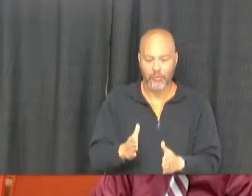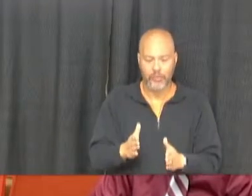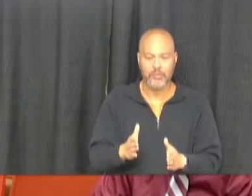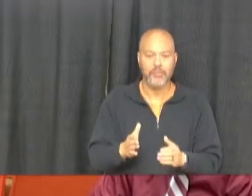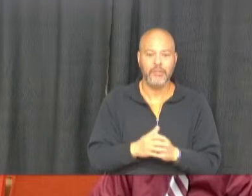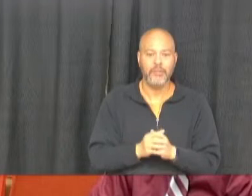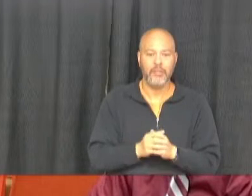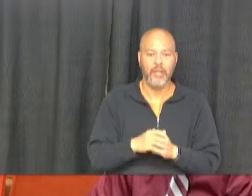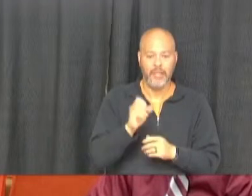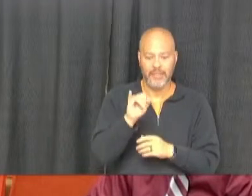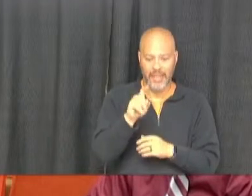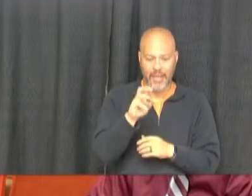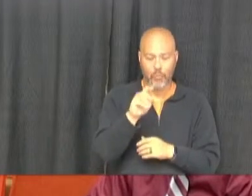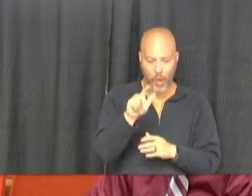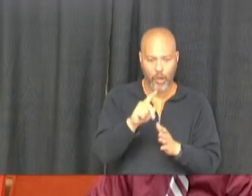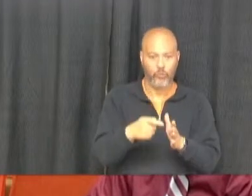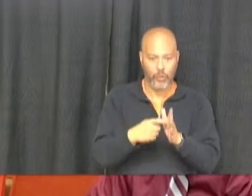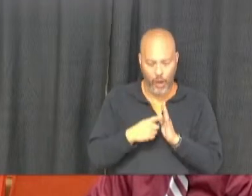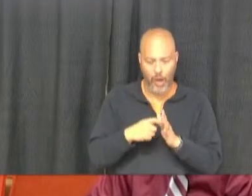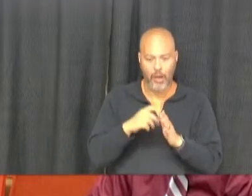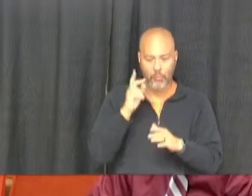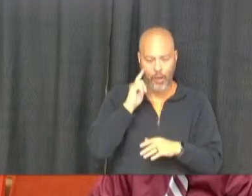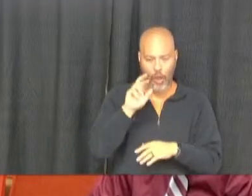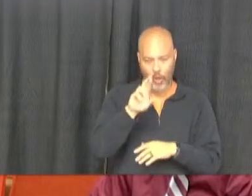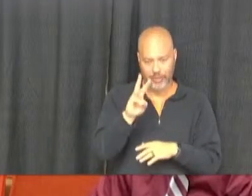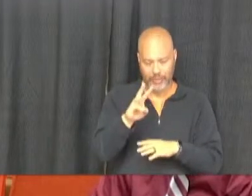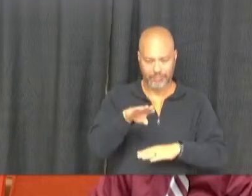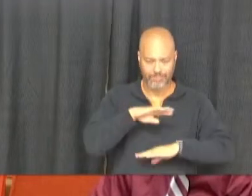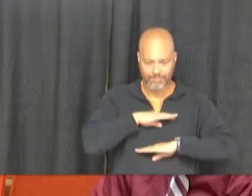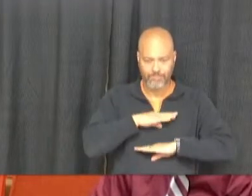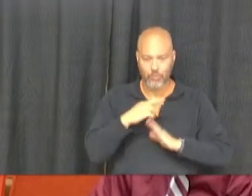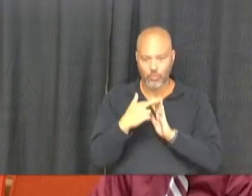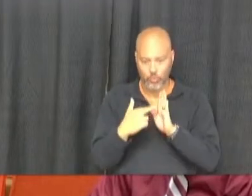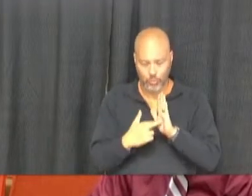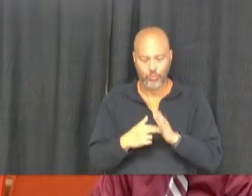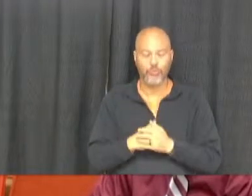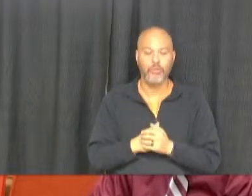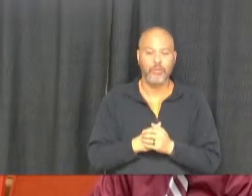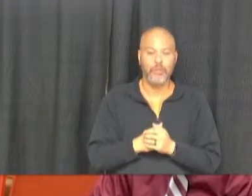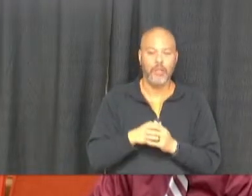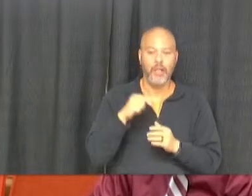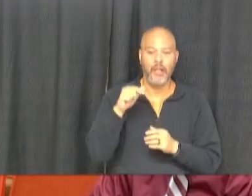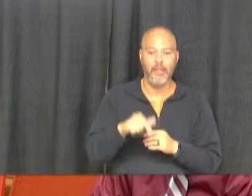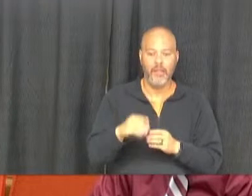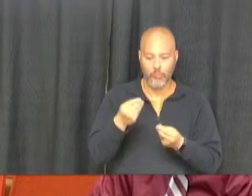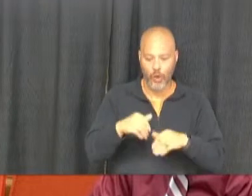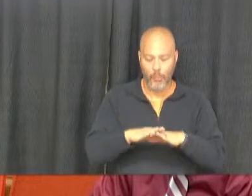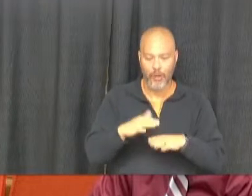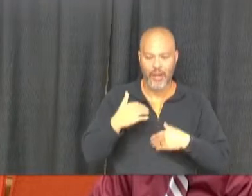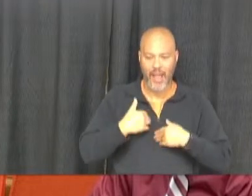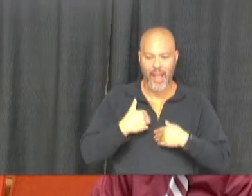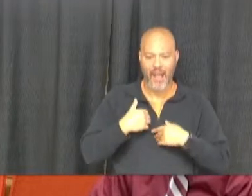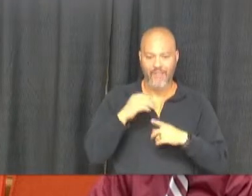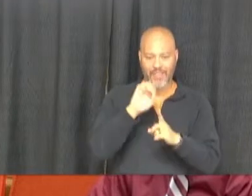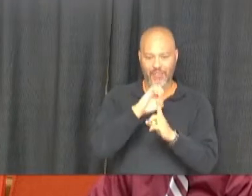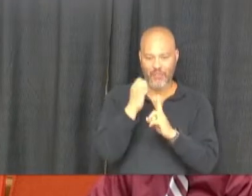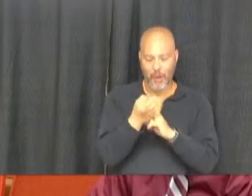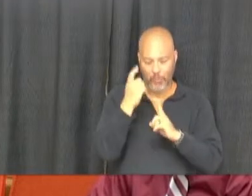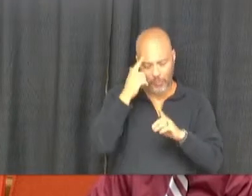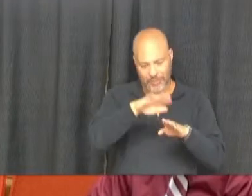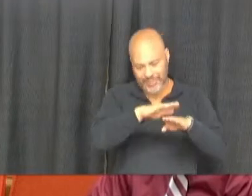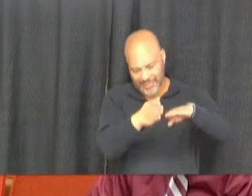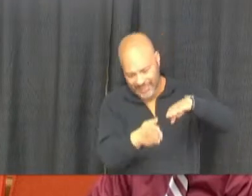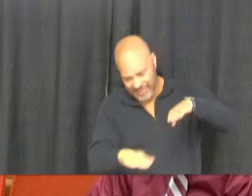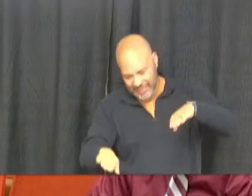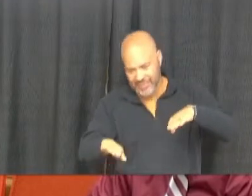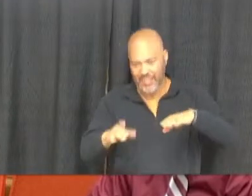types. Sidewalks are required as part of the R6 zoning classification. These properties have environmental constraints of steep slopes or